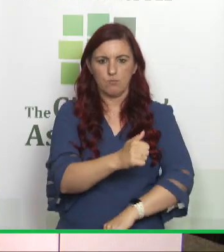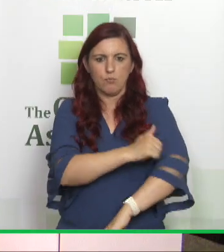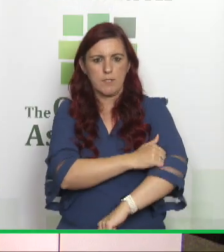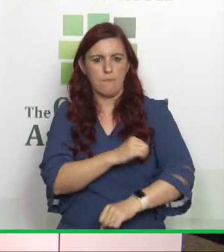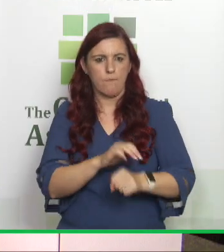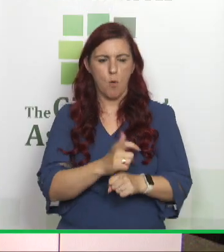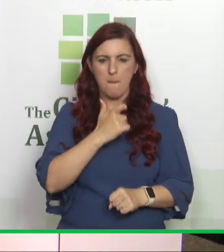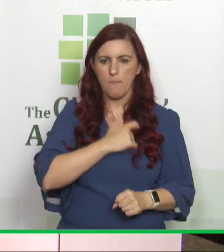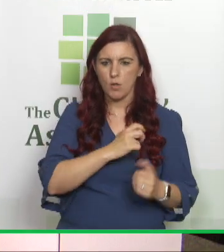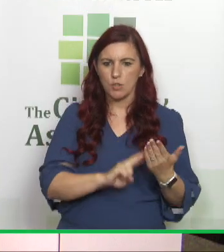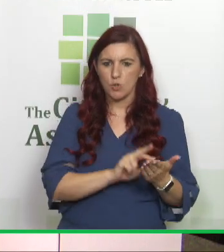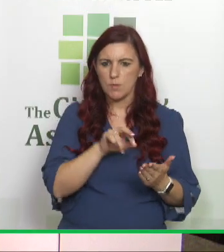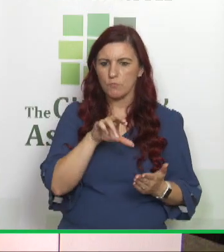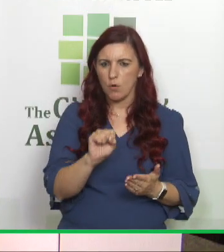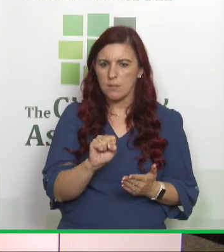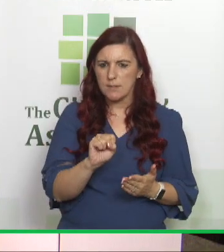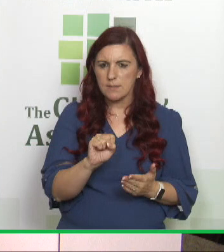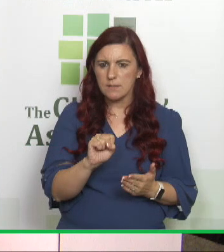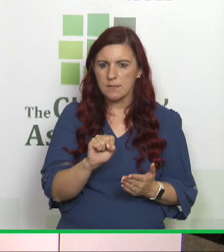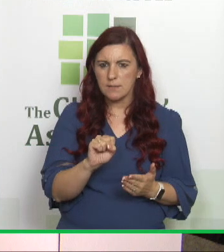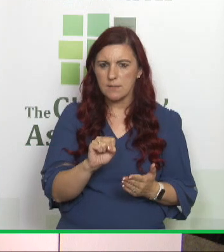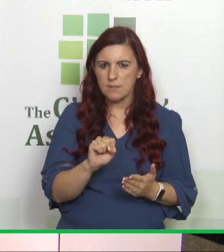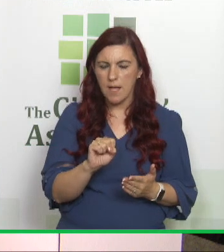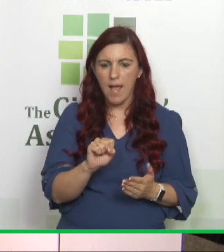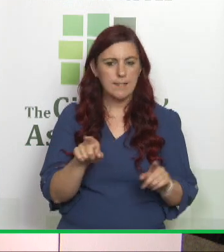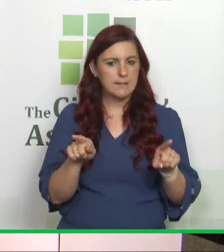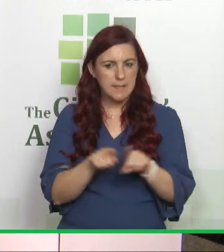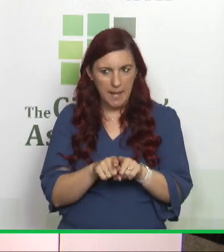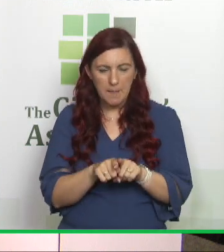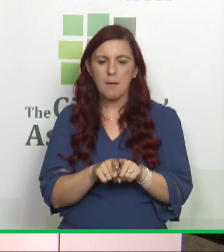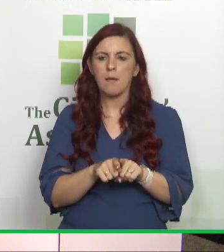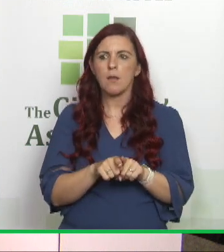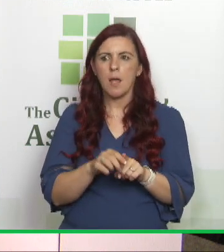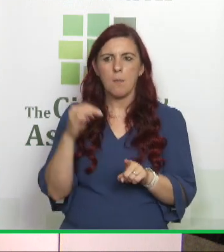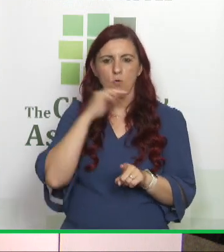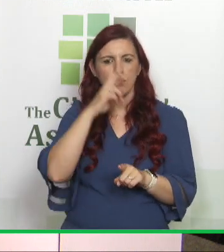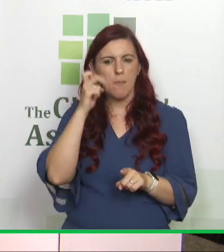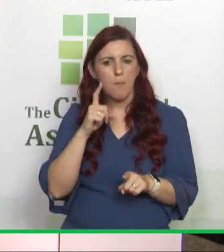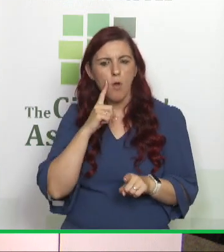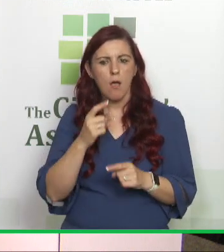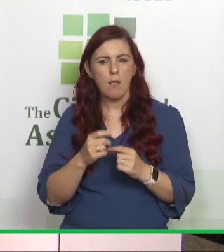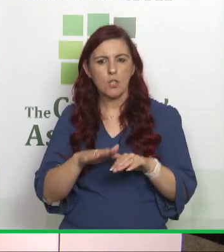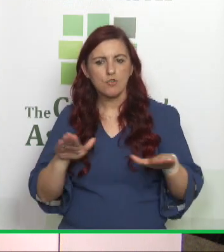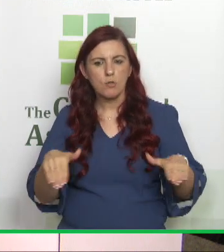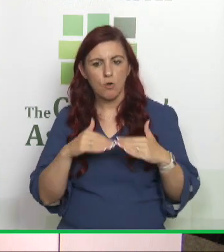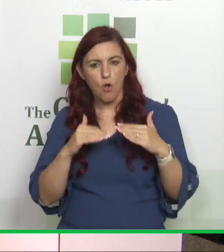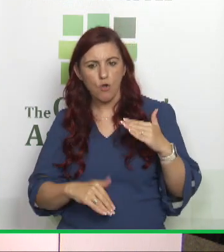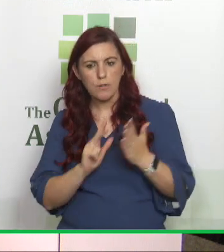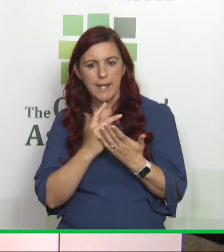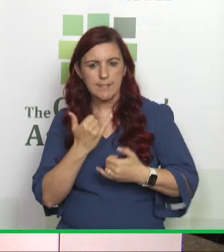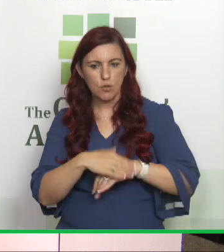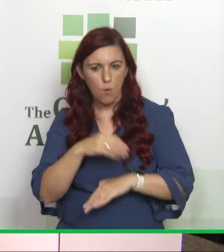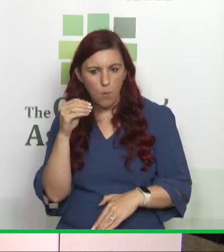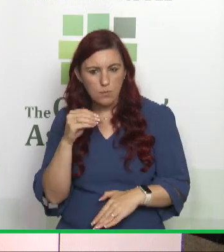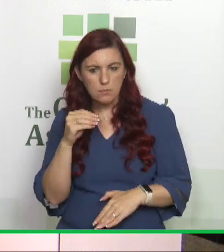personal use drugs possession. It should also be noted that all children under 18 in relation to drugs